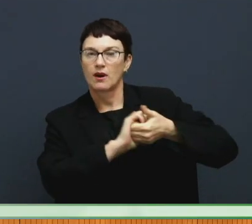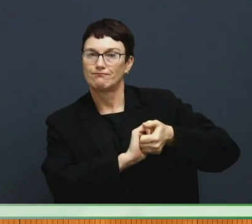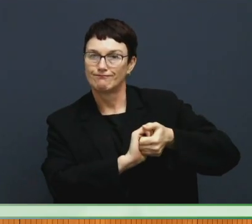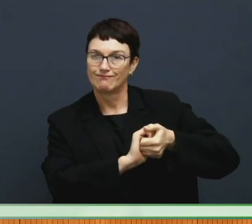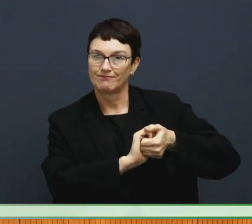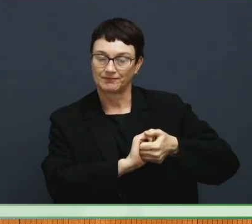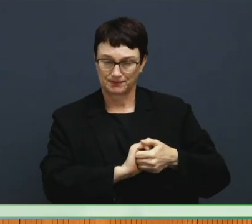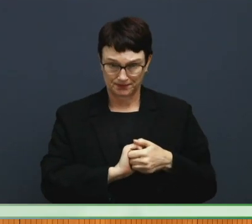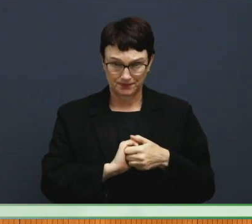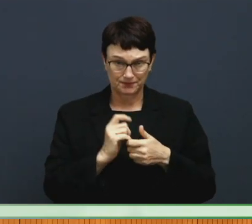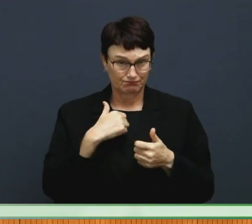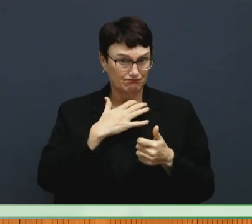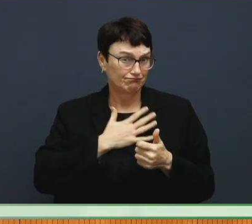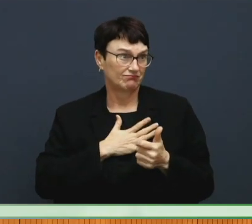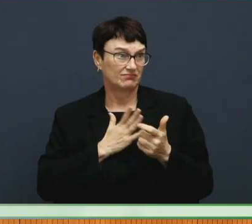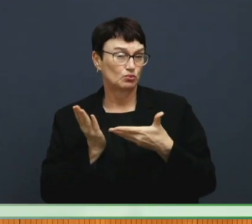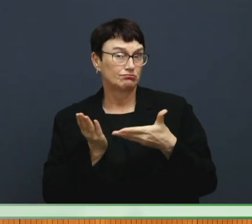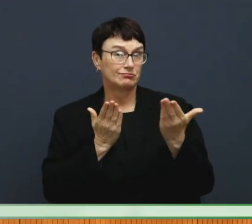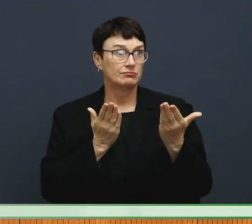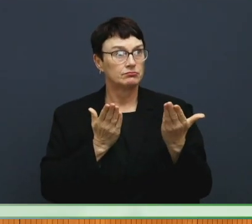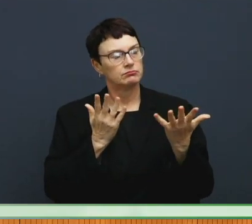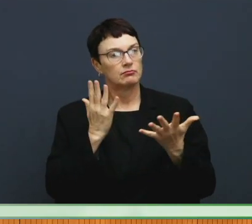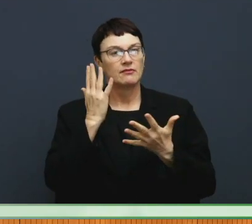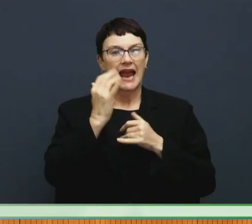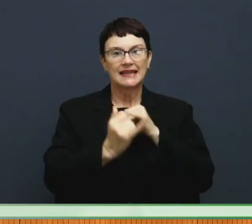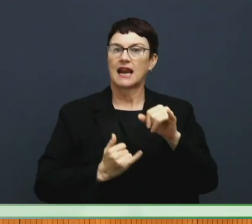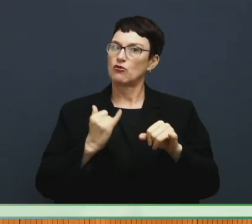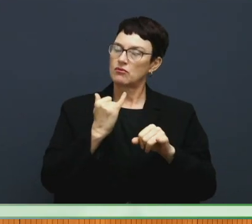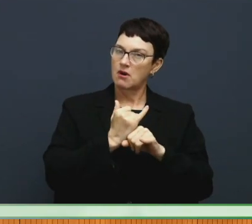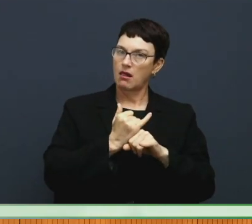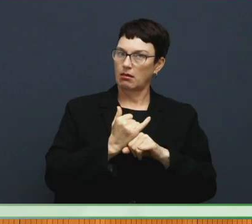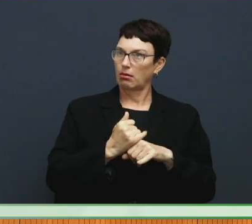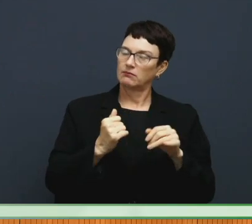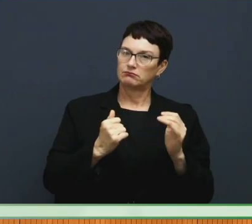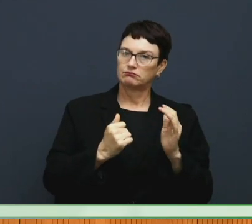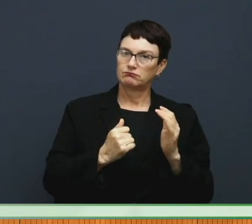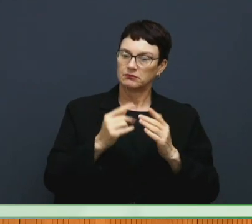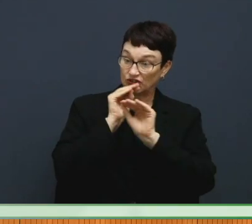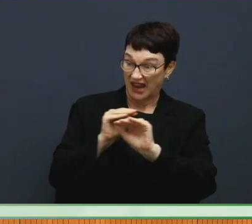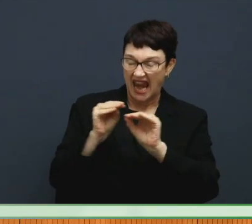internationally certified courses, exporting excellent school running achievements,